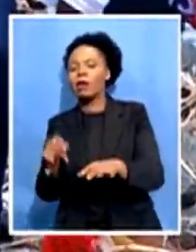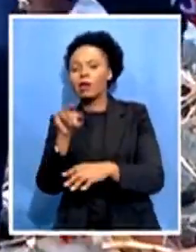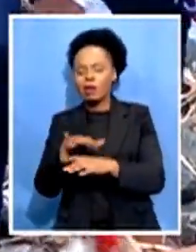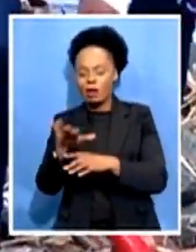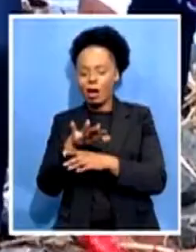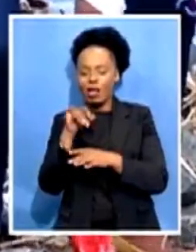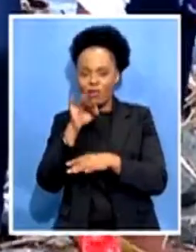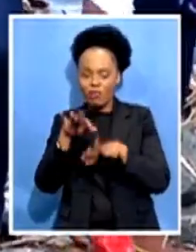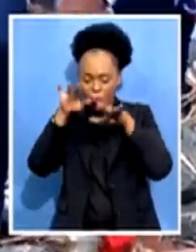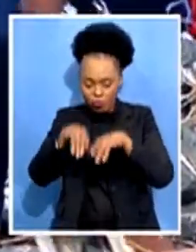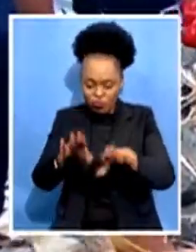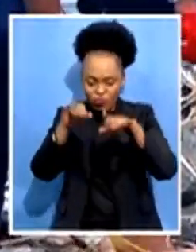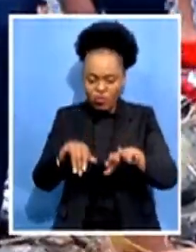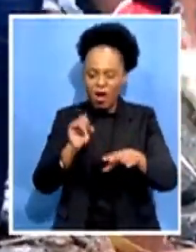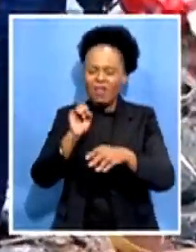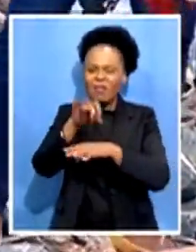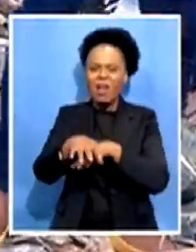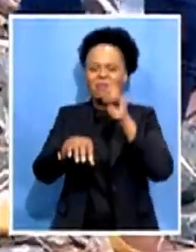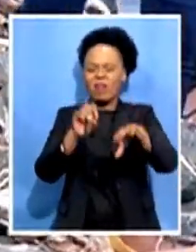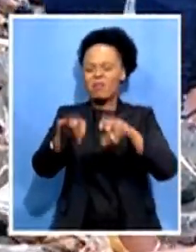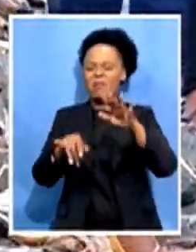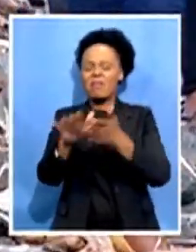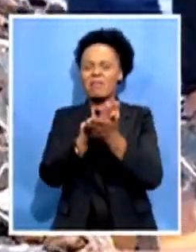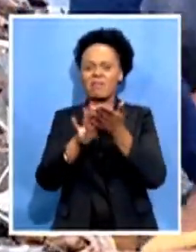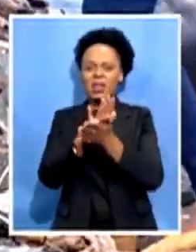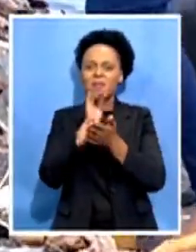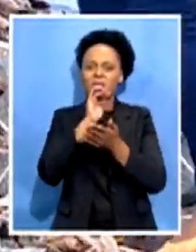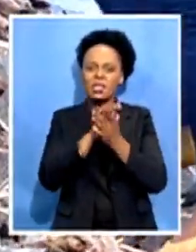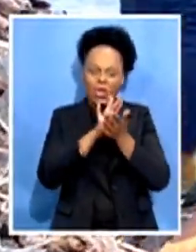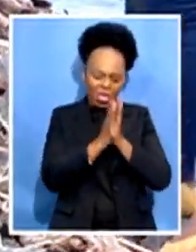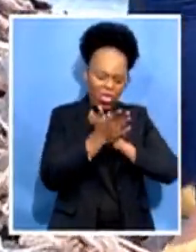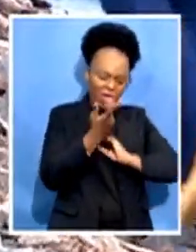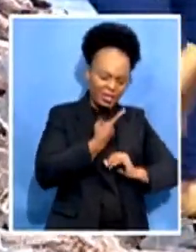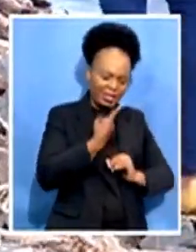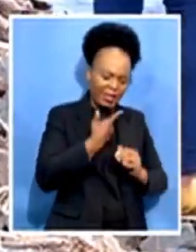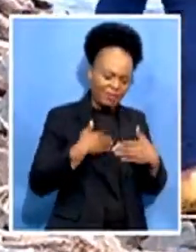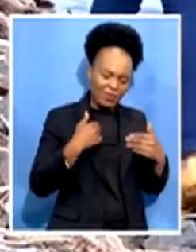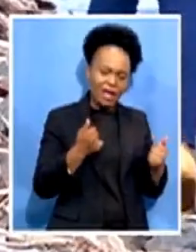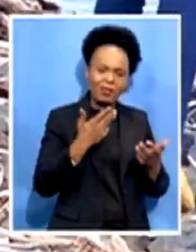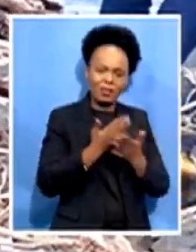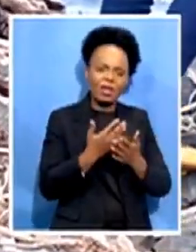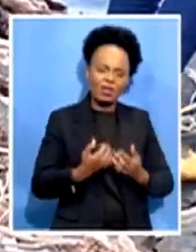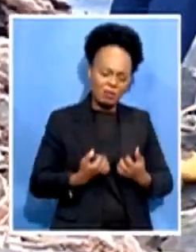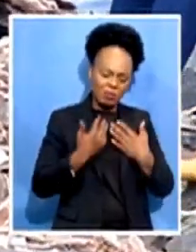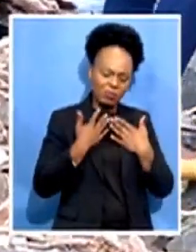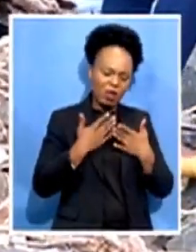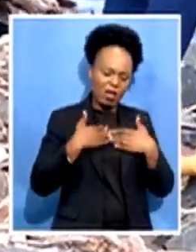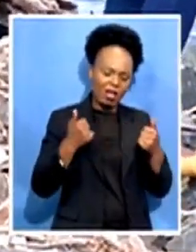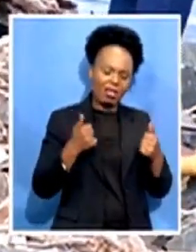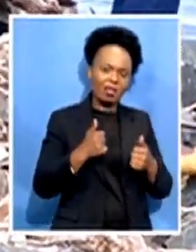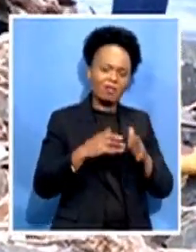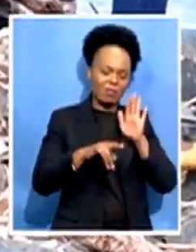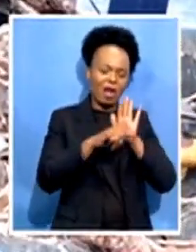ourselves, detrimenting ourselves in the end. And as far as stats is concerned, we 80%